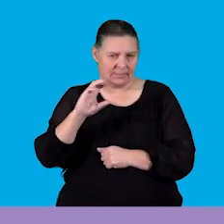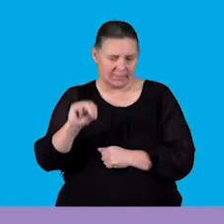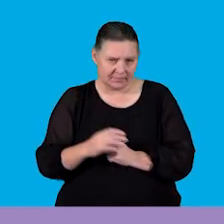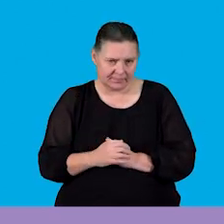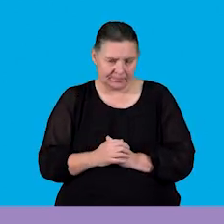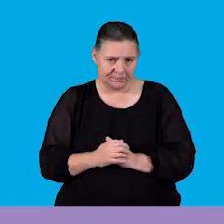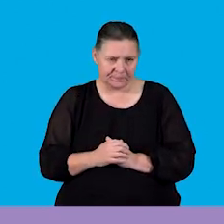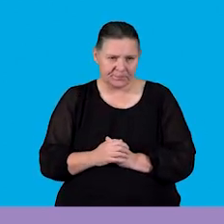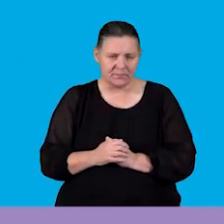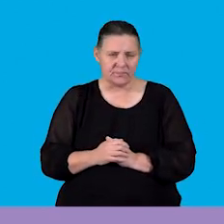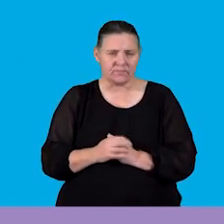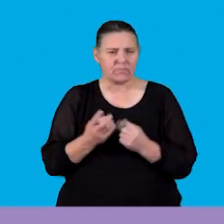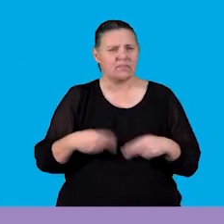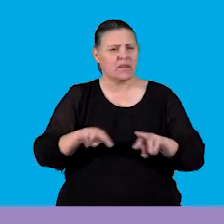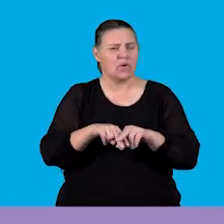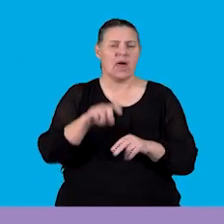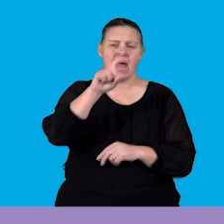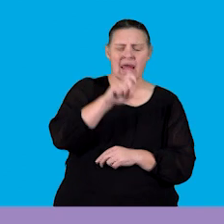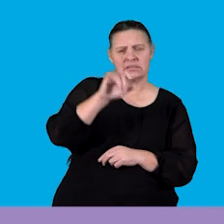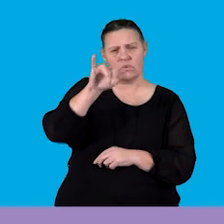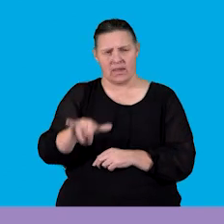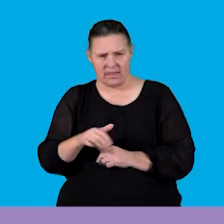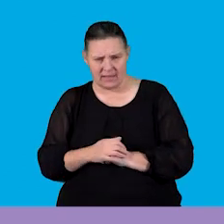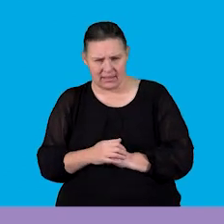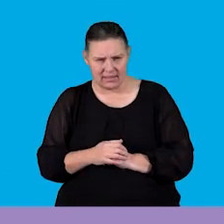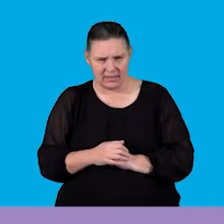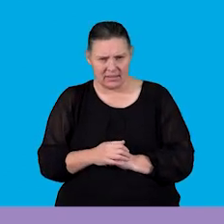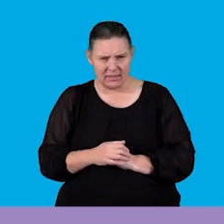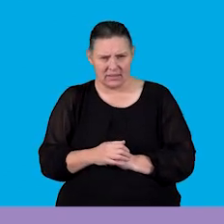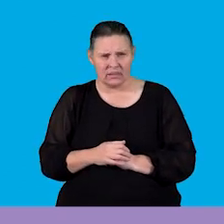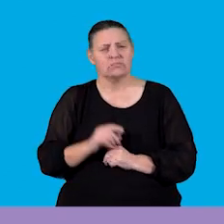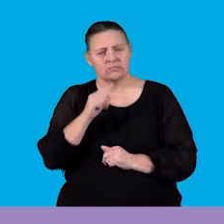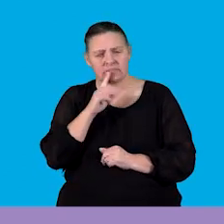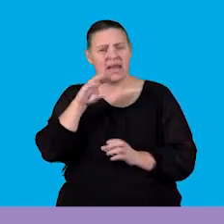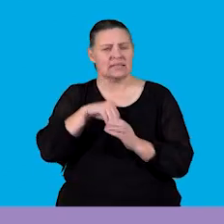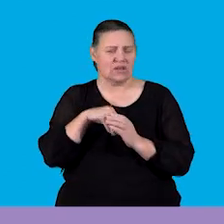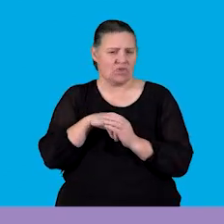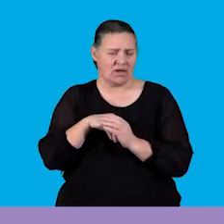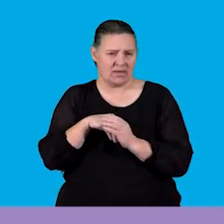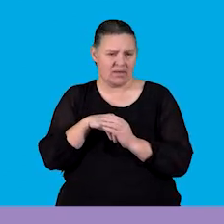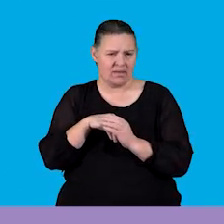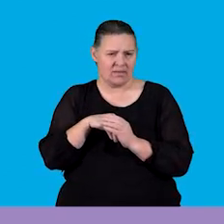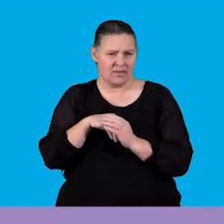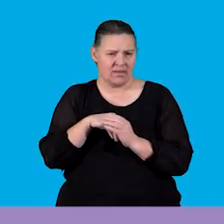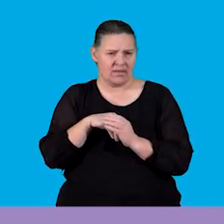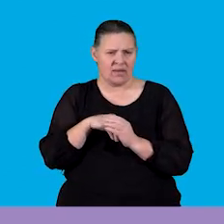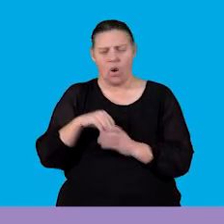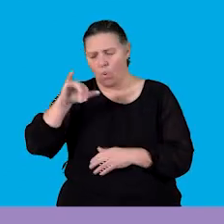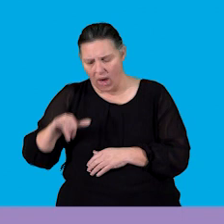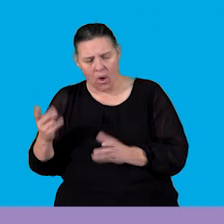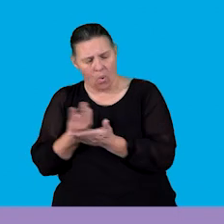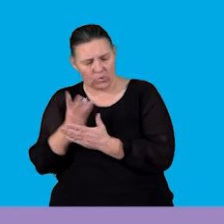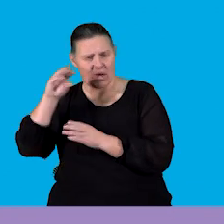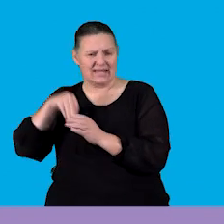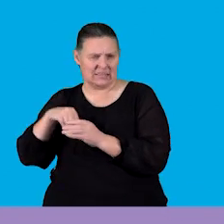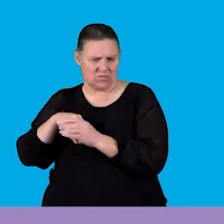20 centimeters. Now, what about the values of X and Y? Now, X is an interior angle of a triangle, and Y